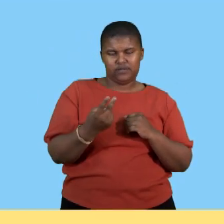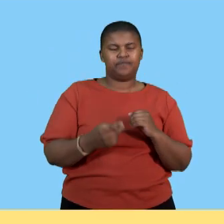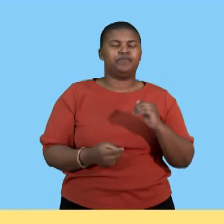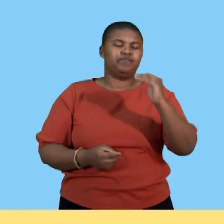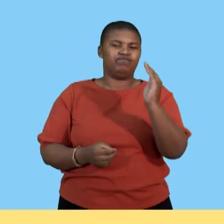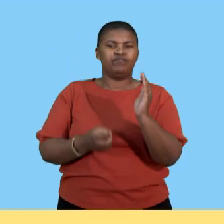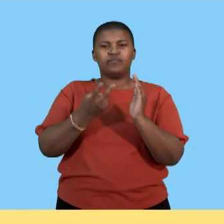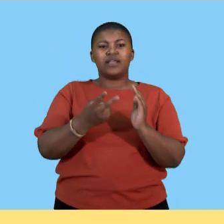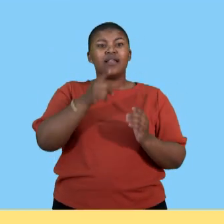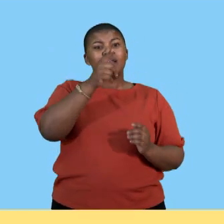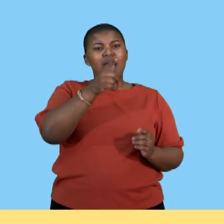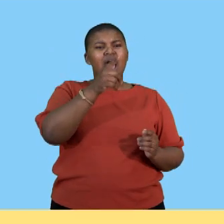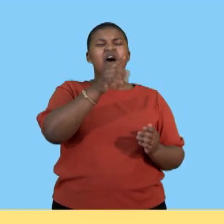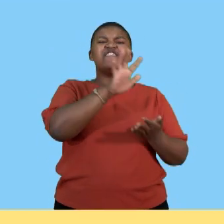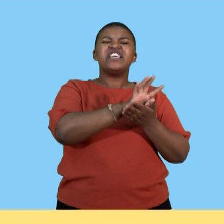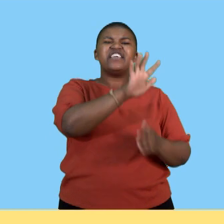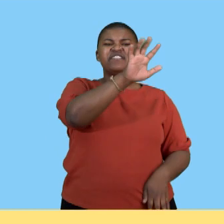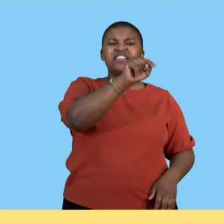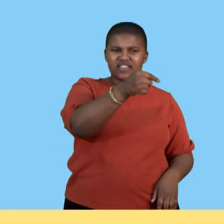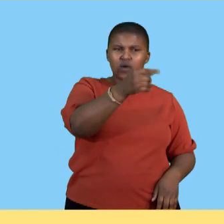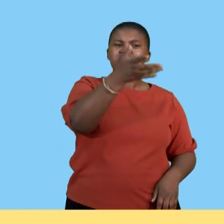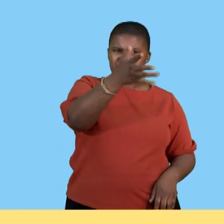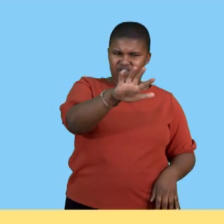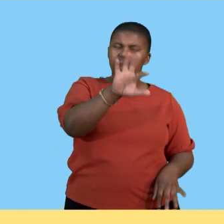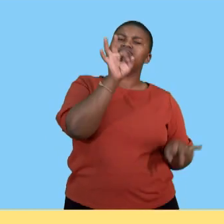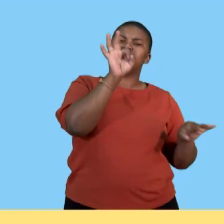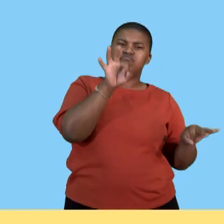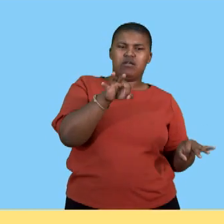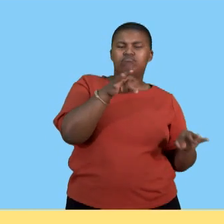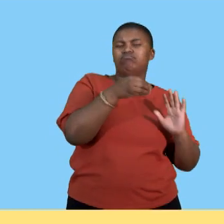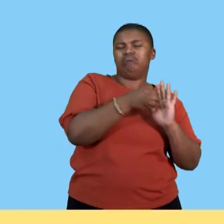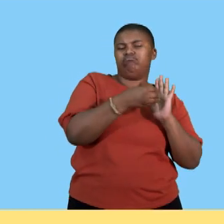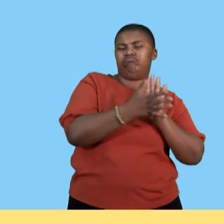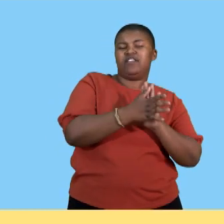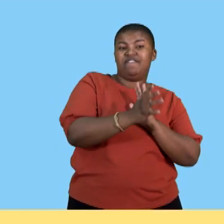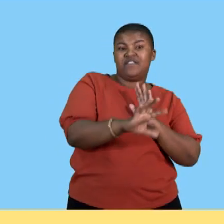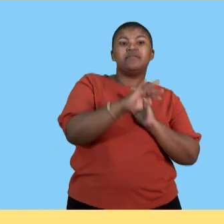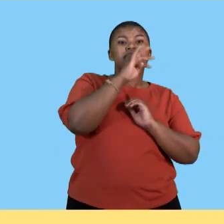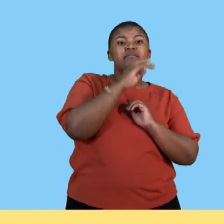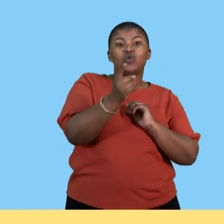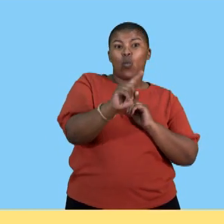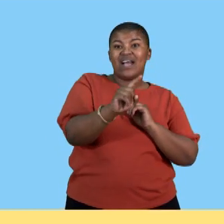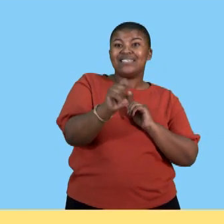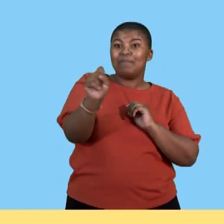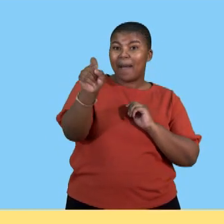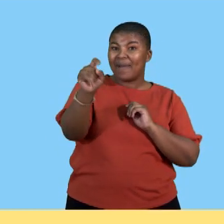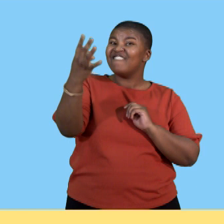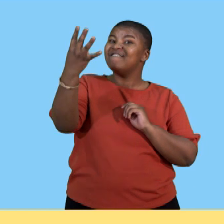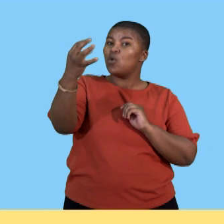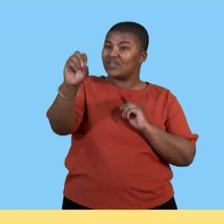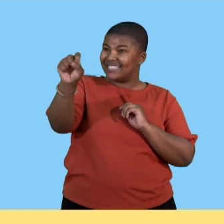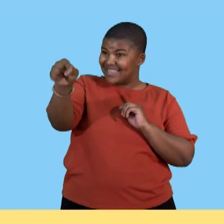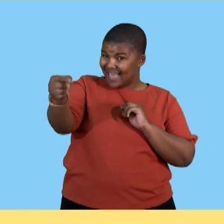We are told that this 15,000 was properly recorded. That simply means within this